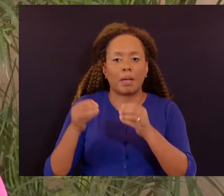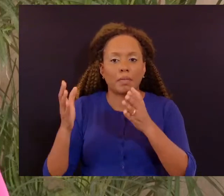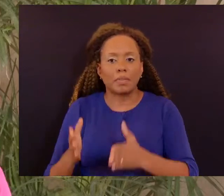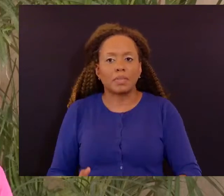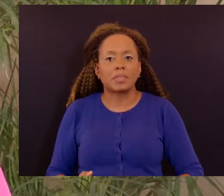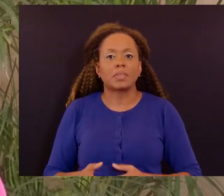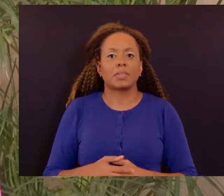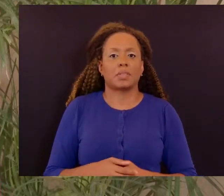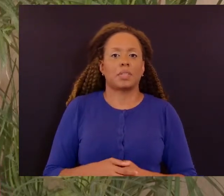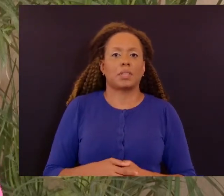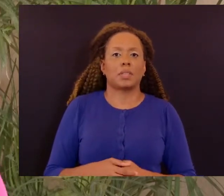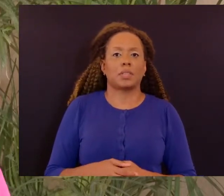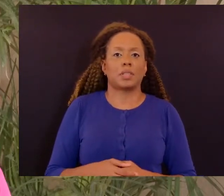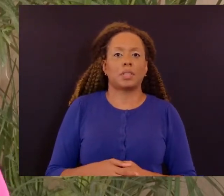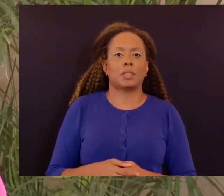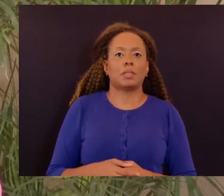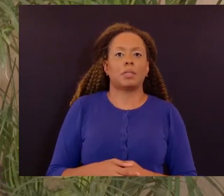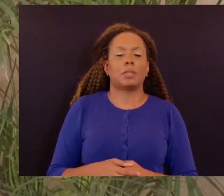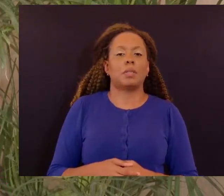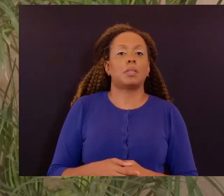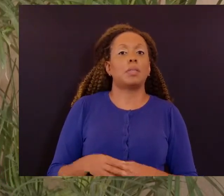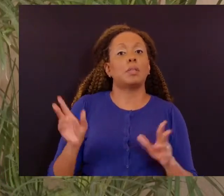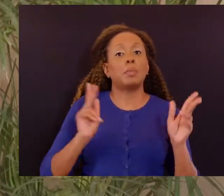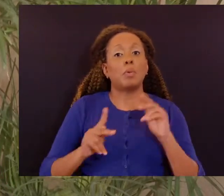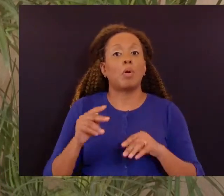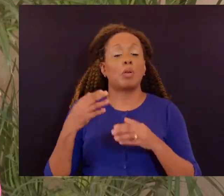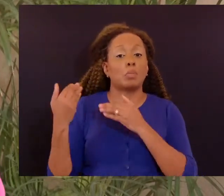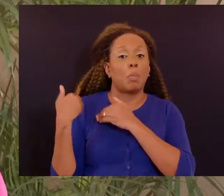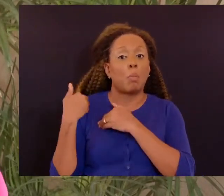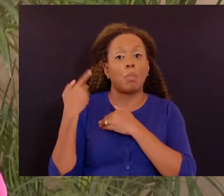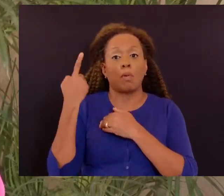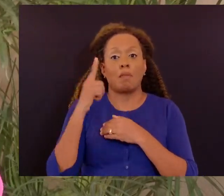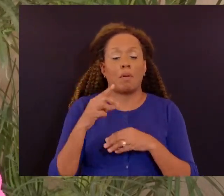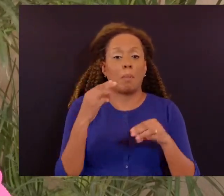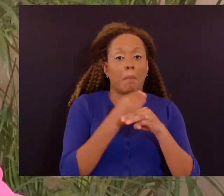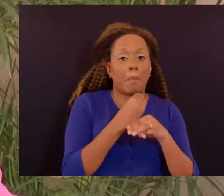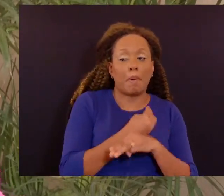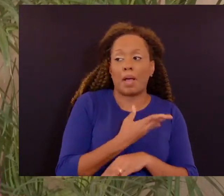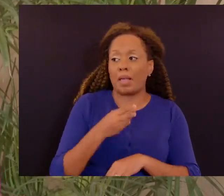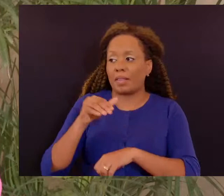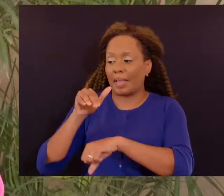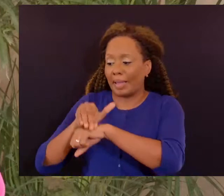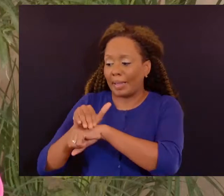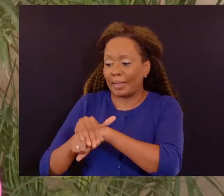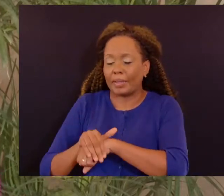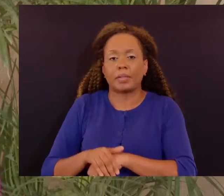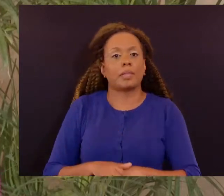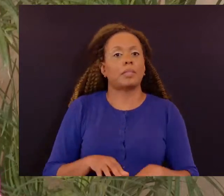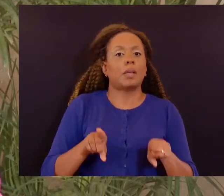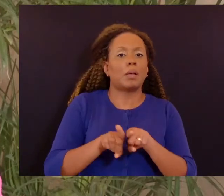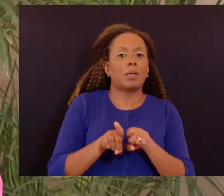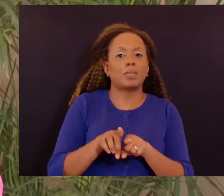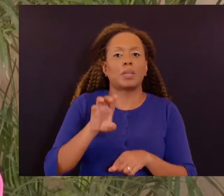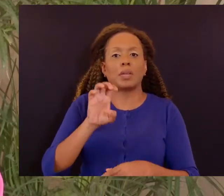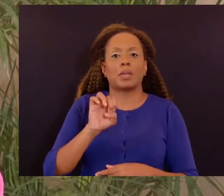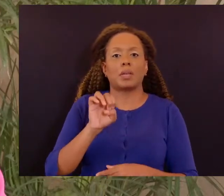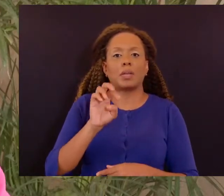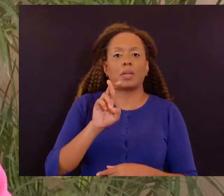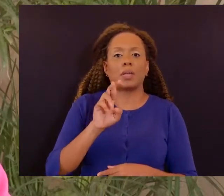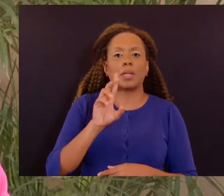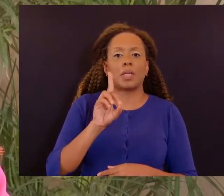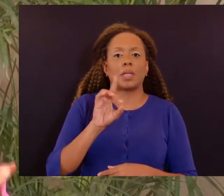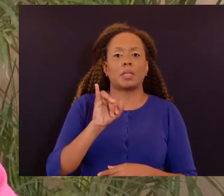are responsible for maths and English, and the Erdiston personnel who deal with training of teachers and